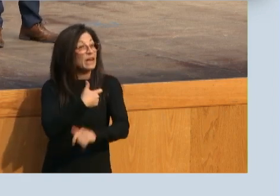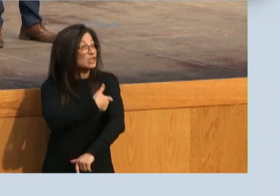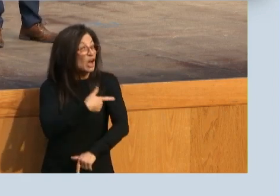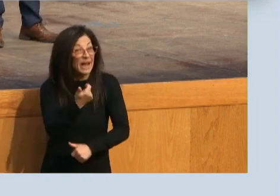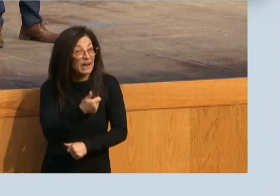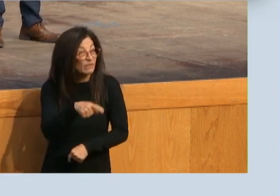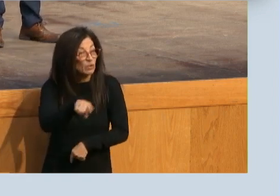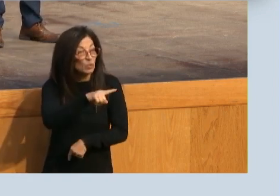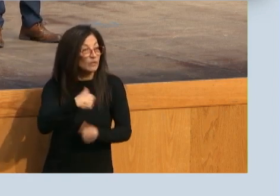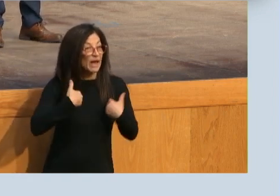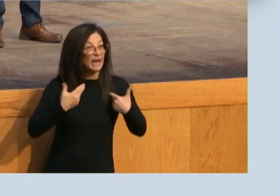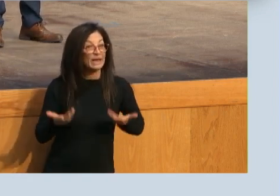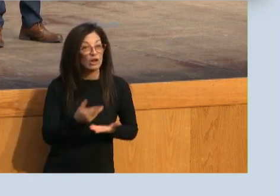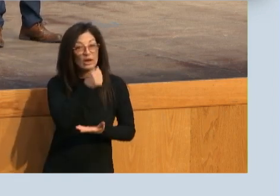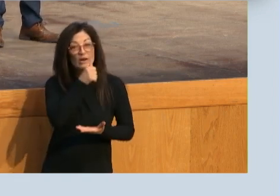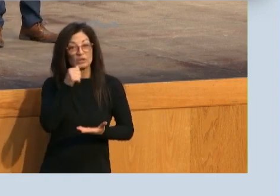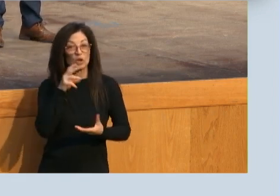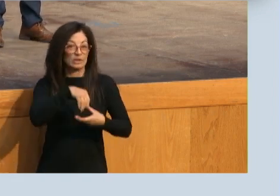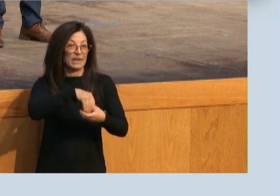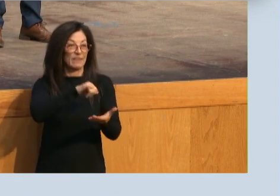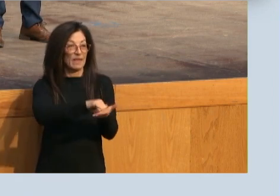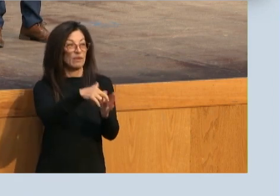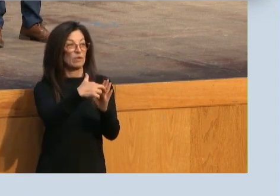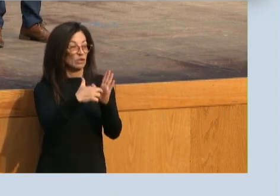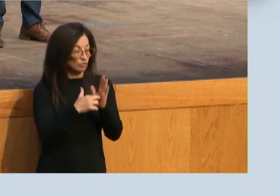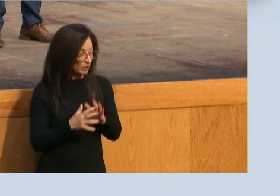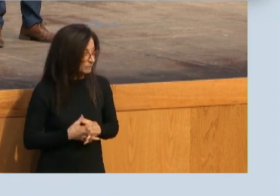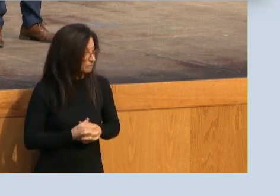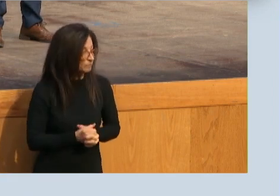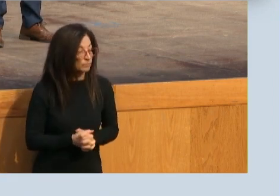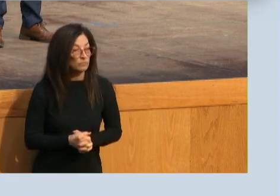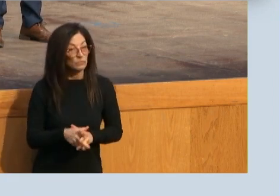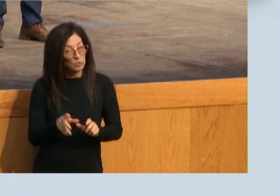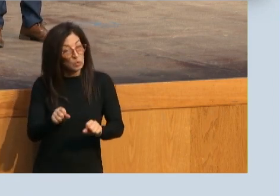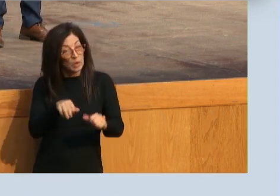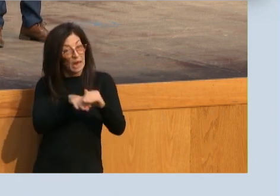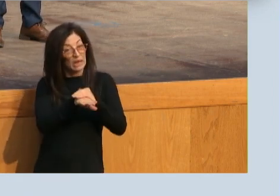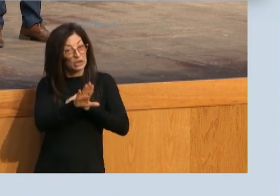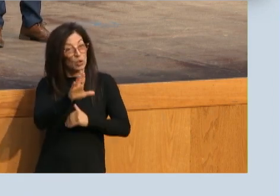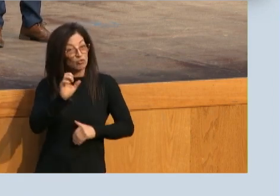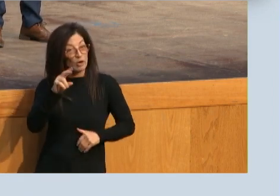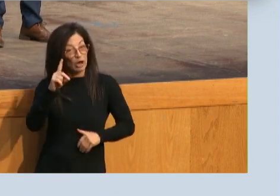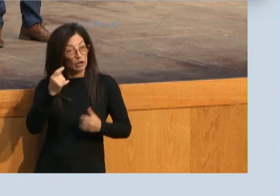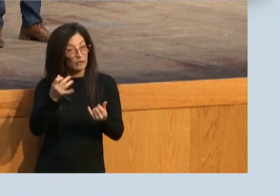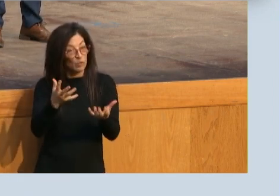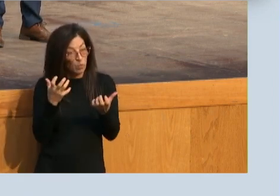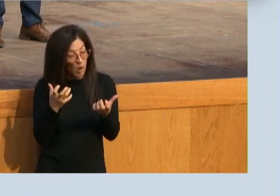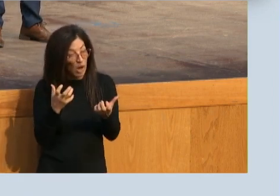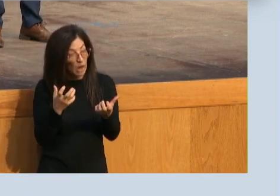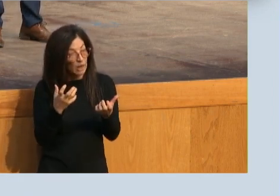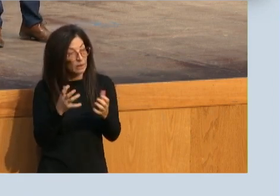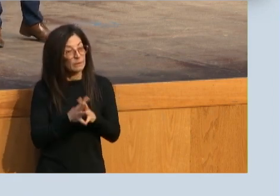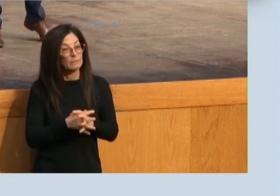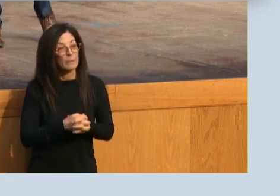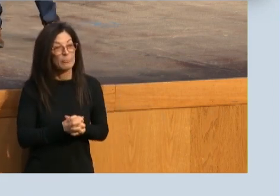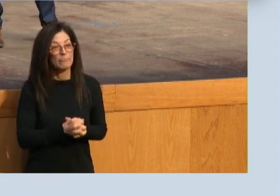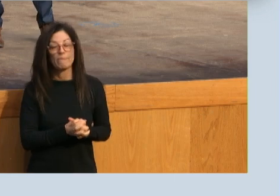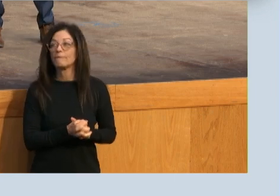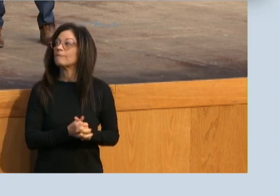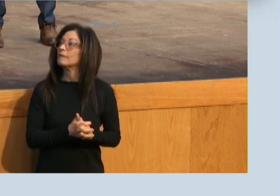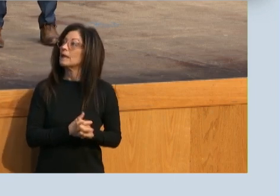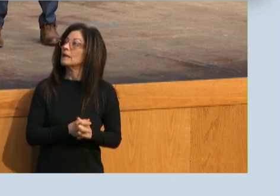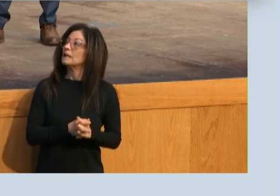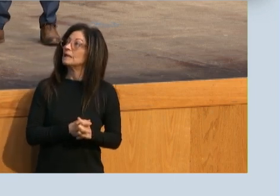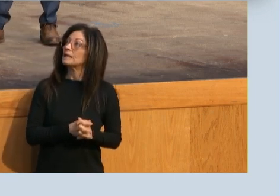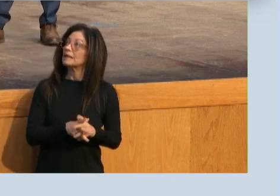in Arizona resides in that registry. And you can access your records if you would like via a product called MyIR Mobile, if you'd like to